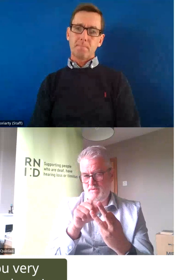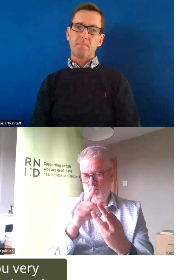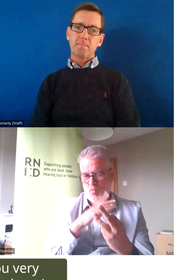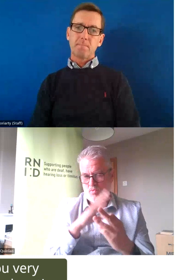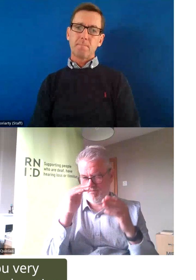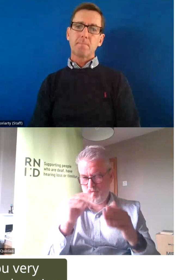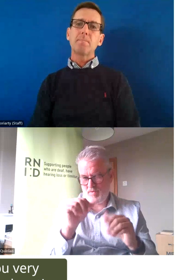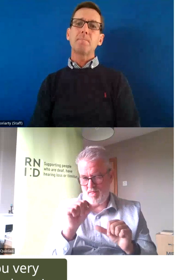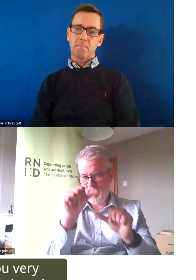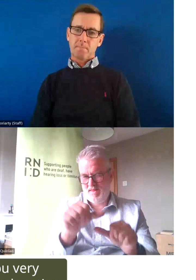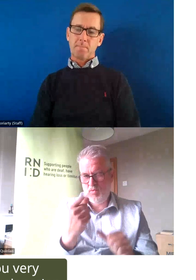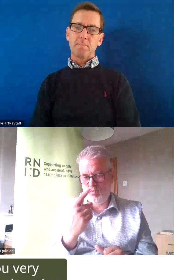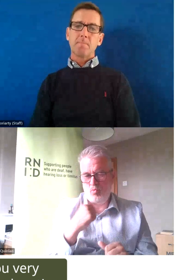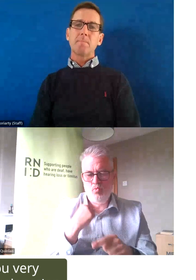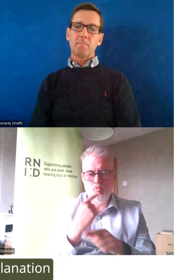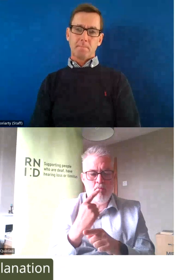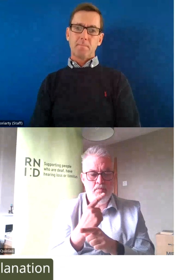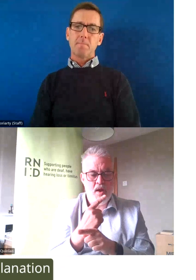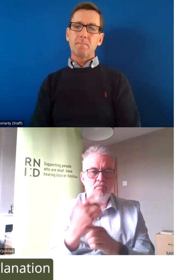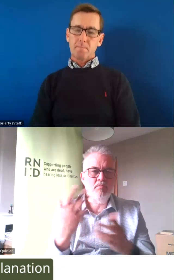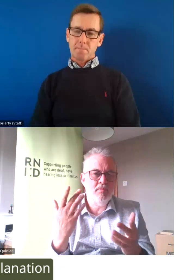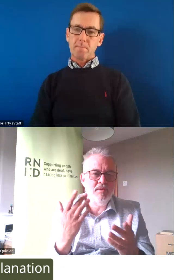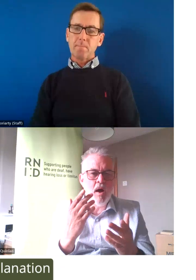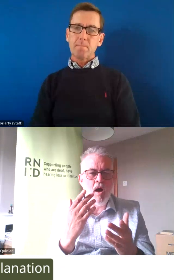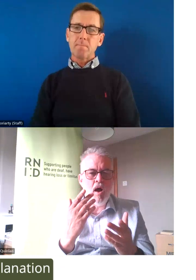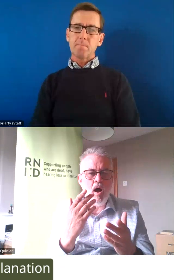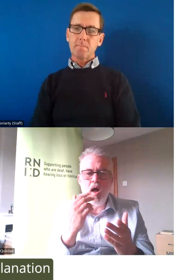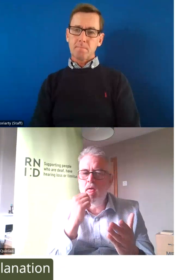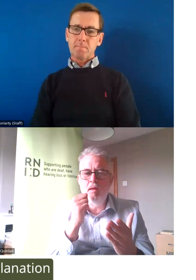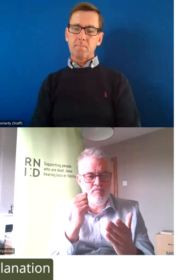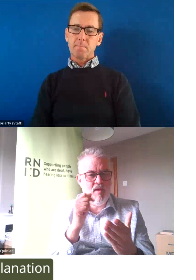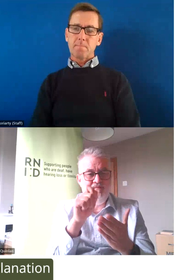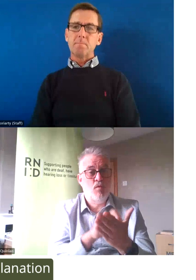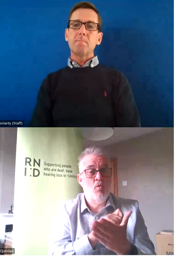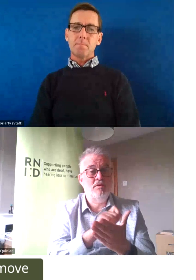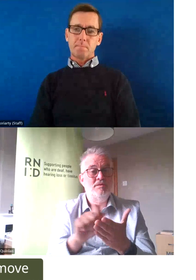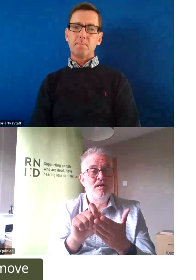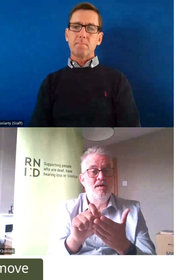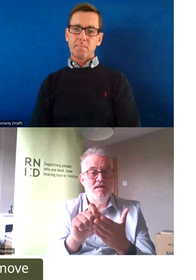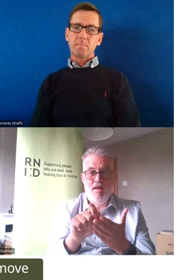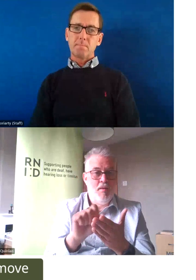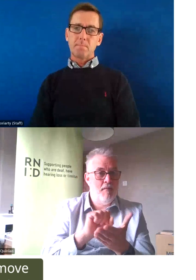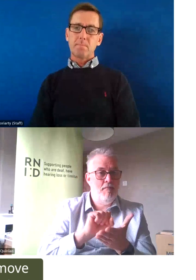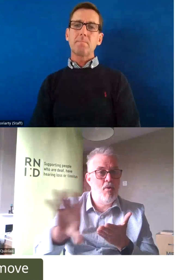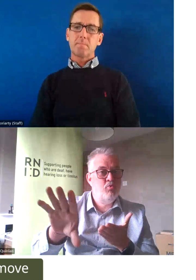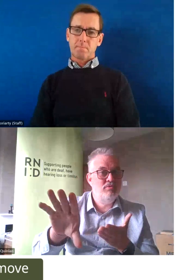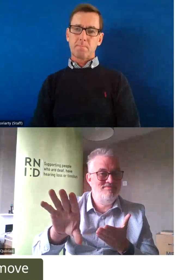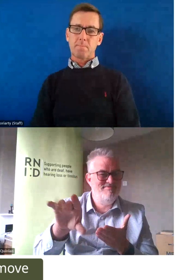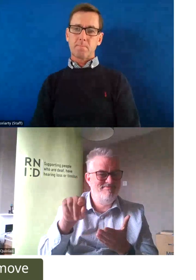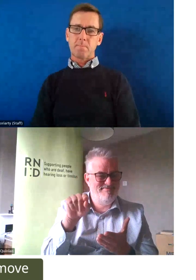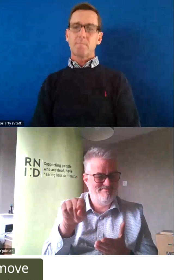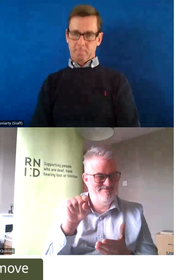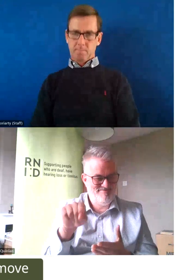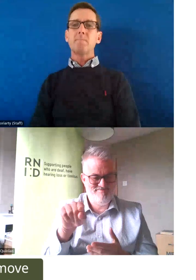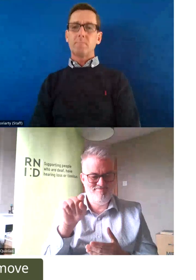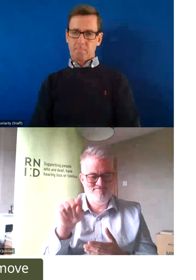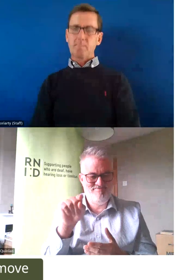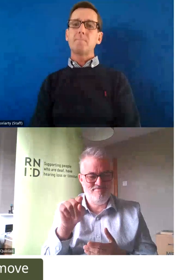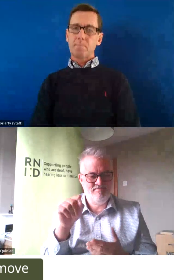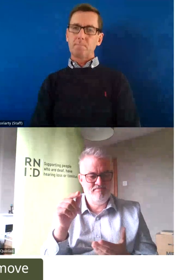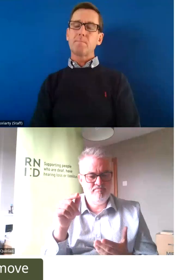Thank you very much for that explanation, very clear explanation of voting in person. If we can move on to the